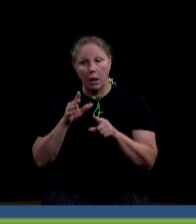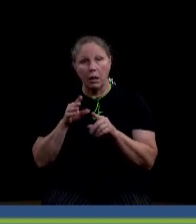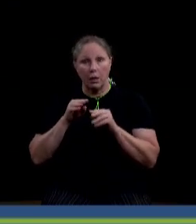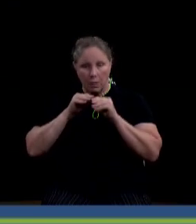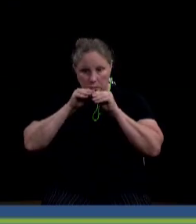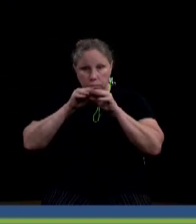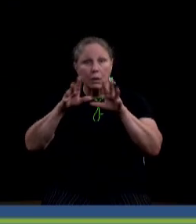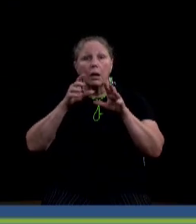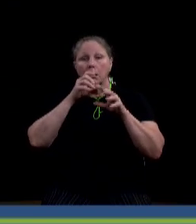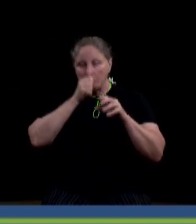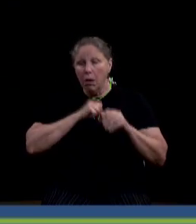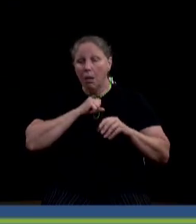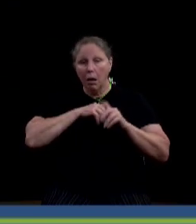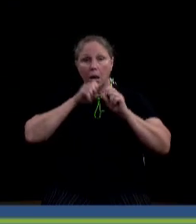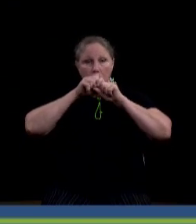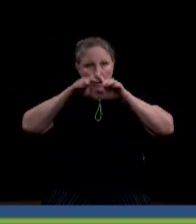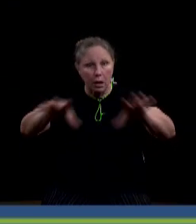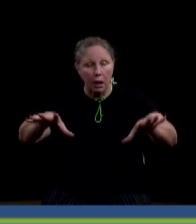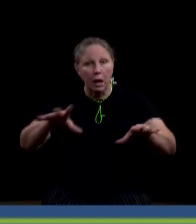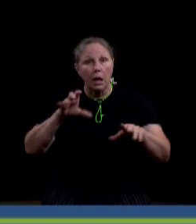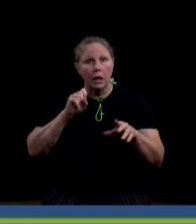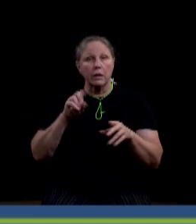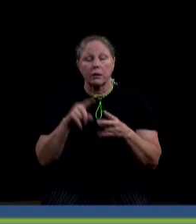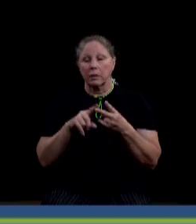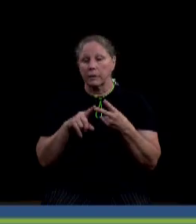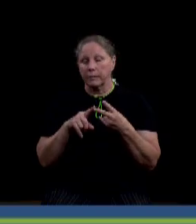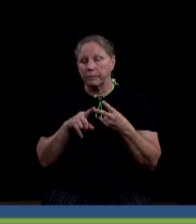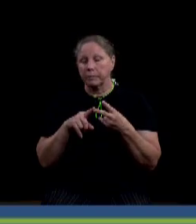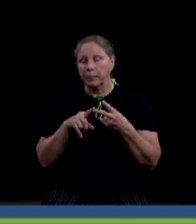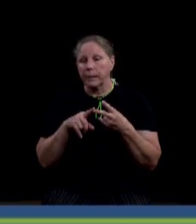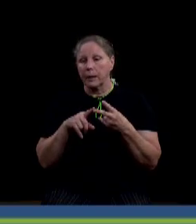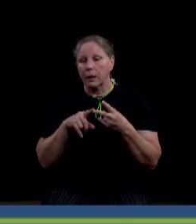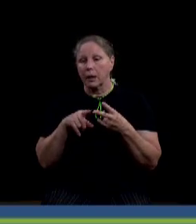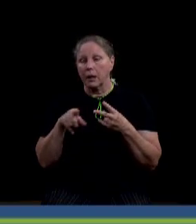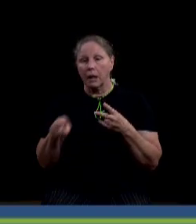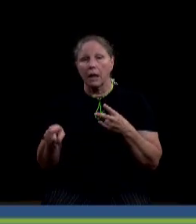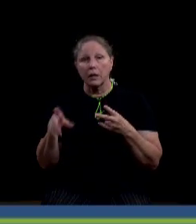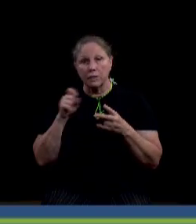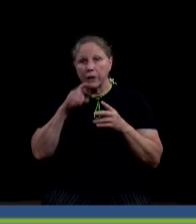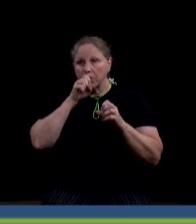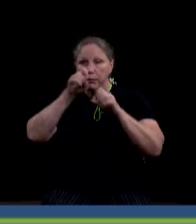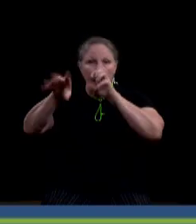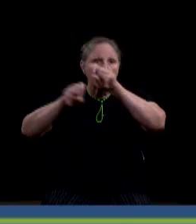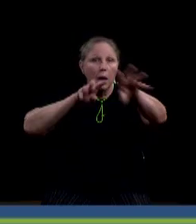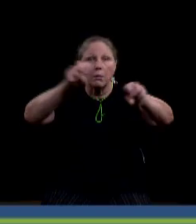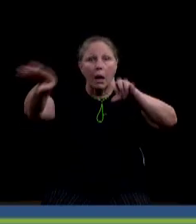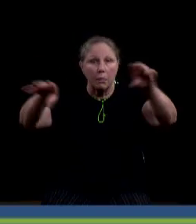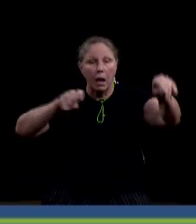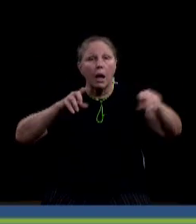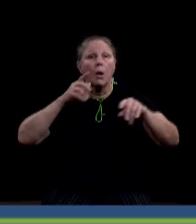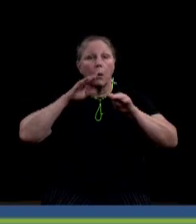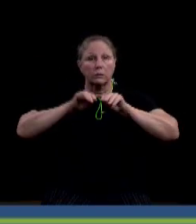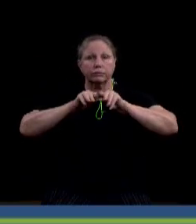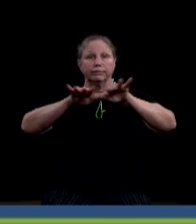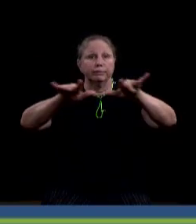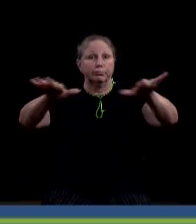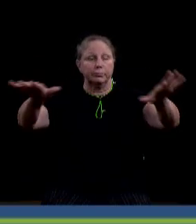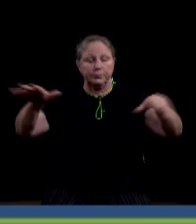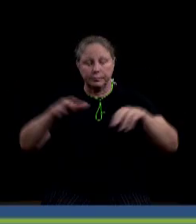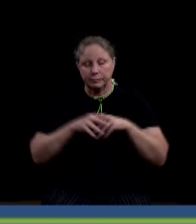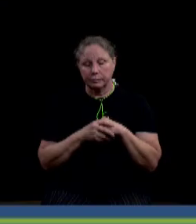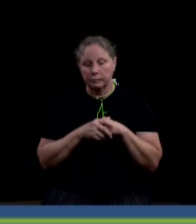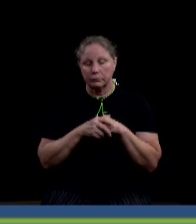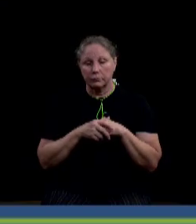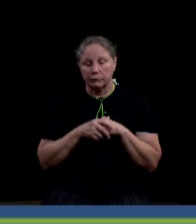their aerosols and droplets that they generate. It turns out that it may